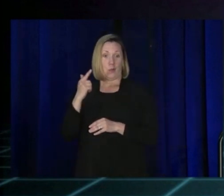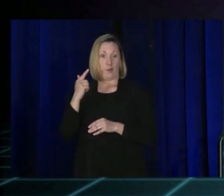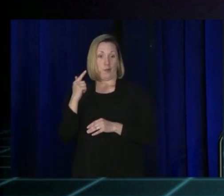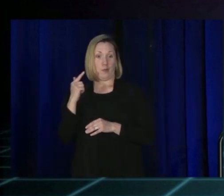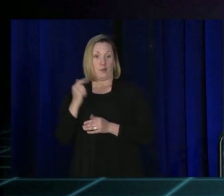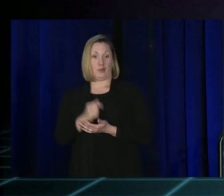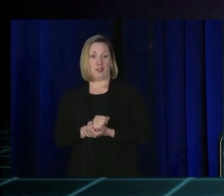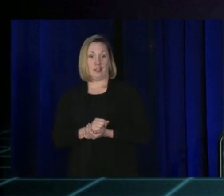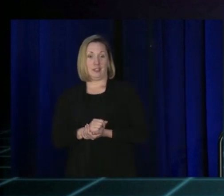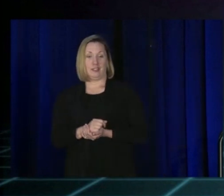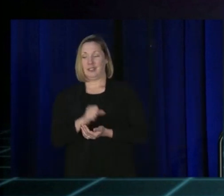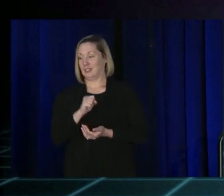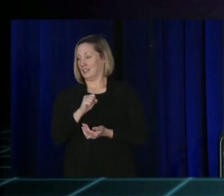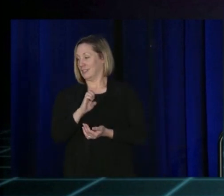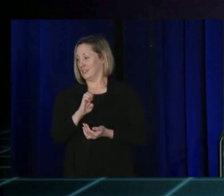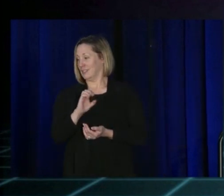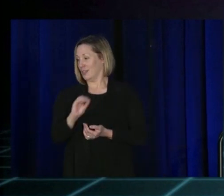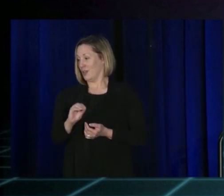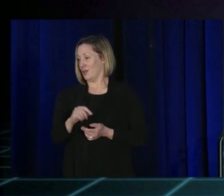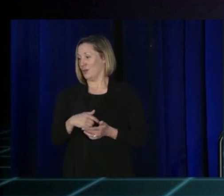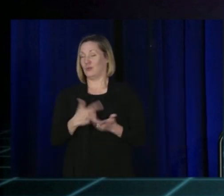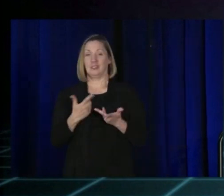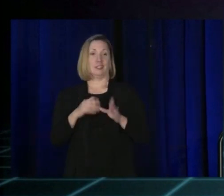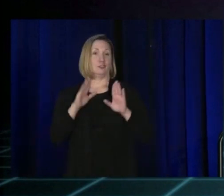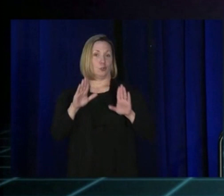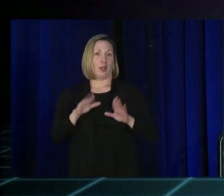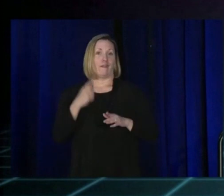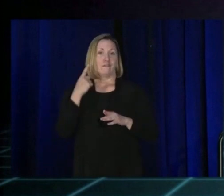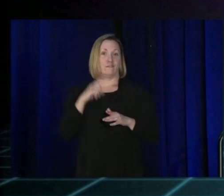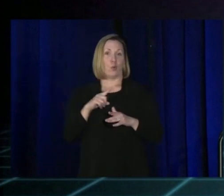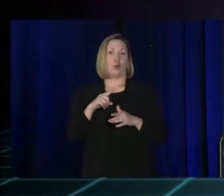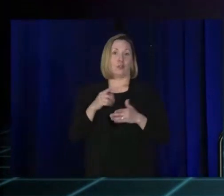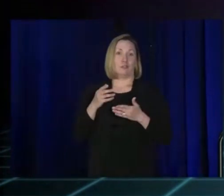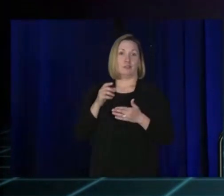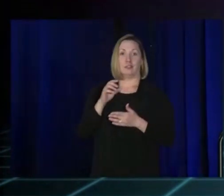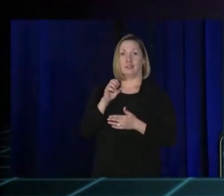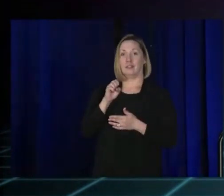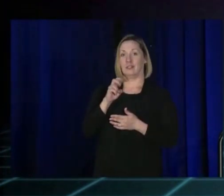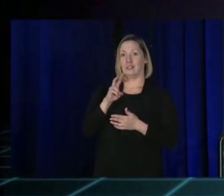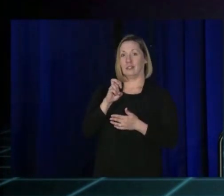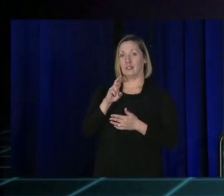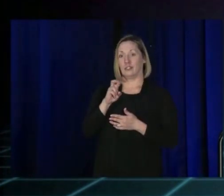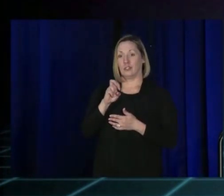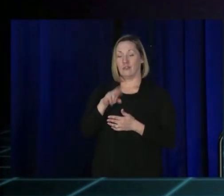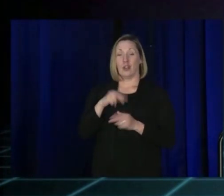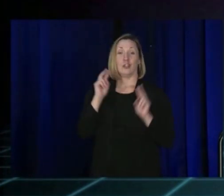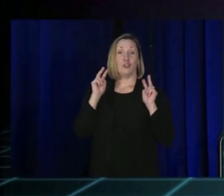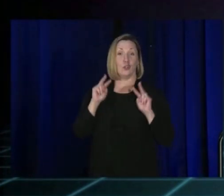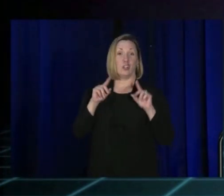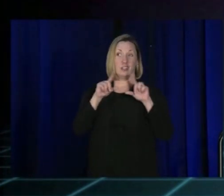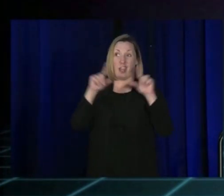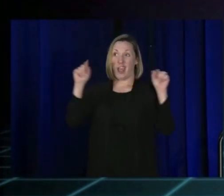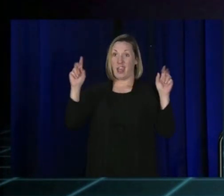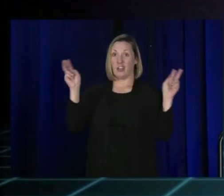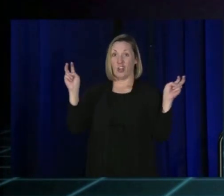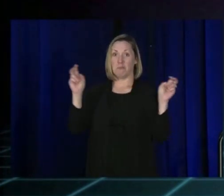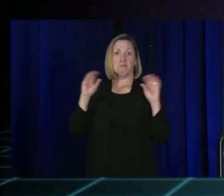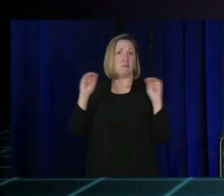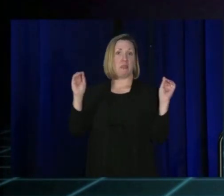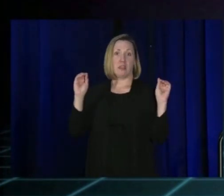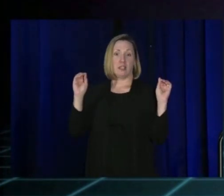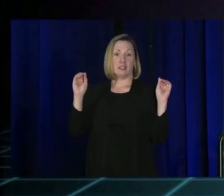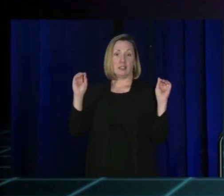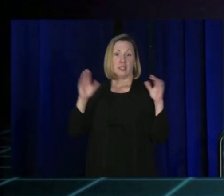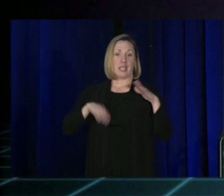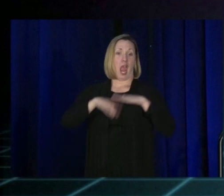on the server. And we can look at the headers and see that there's nothing cached. It's set explicitly to never